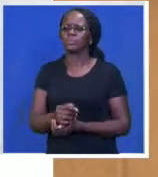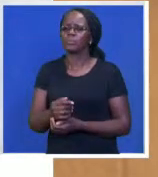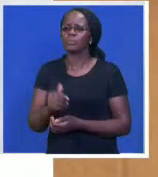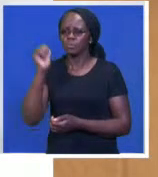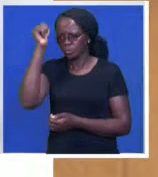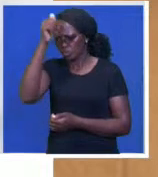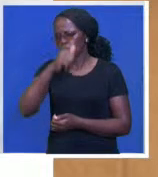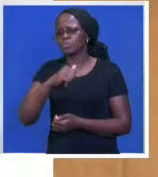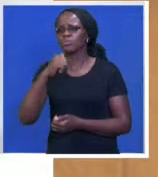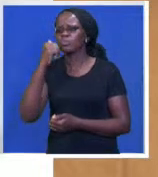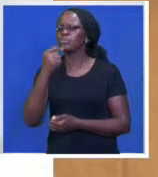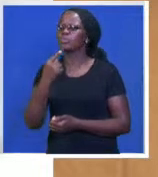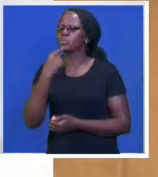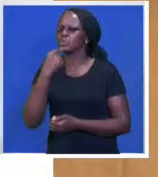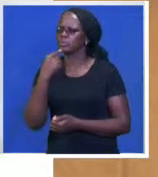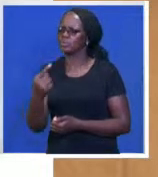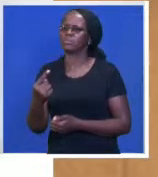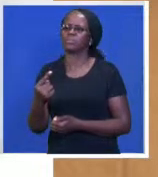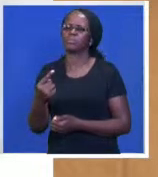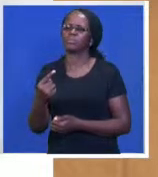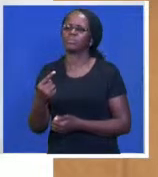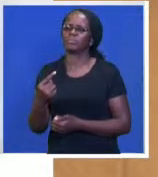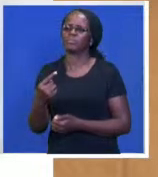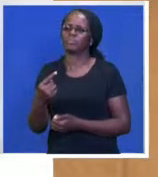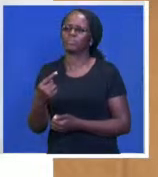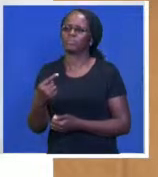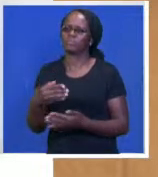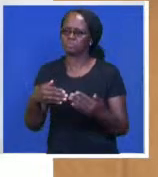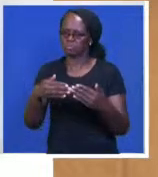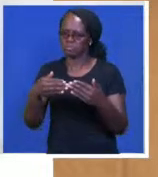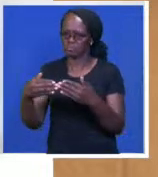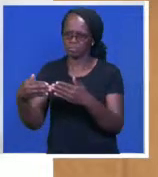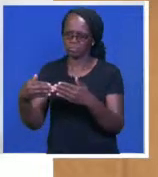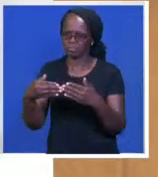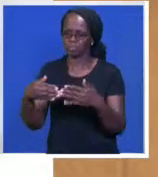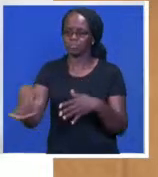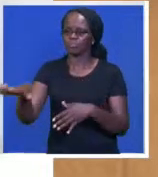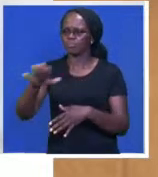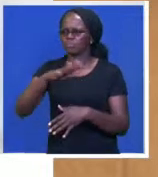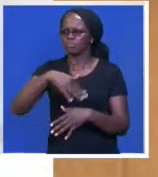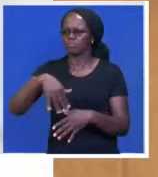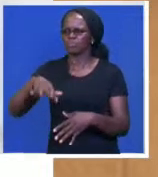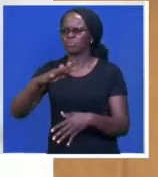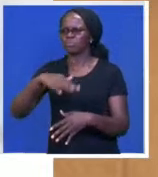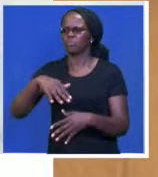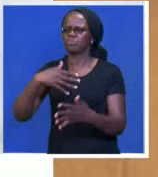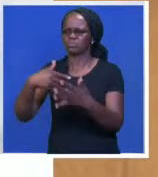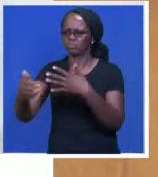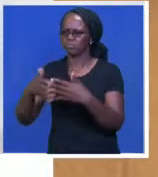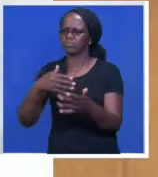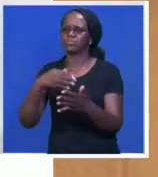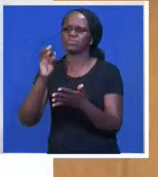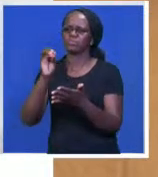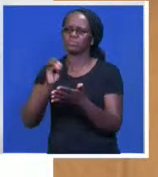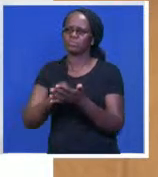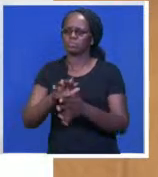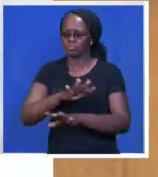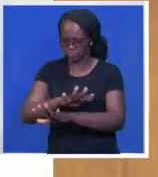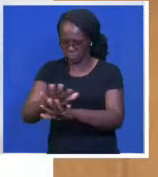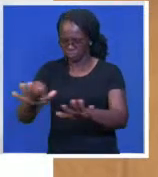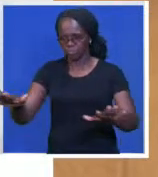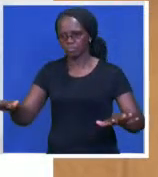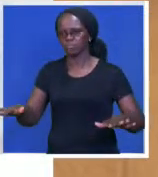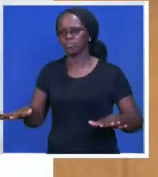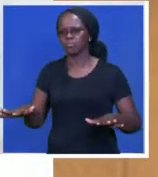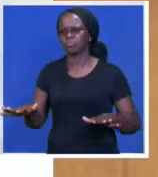of nature. Here is a biblical evidence. The Lord God took the man and put him in the